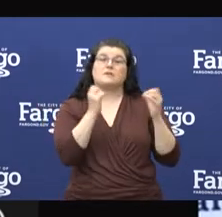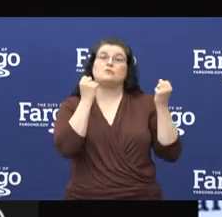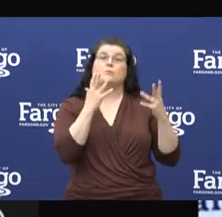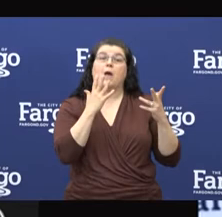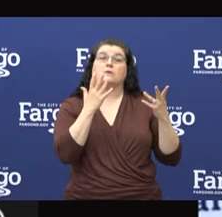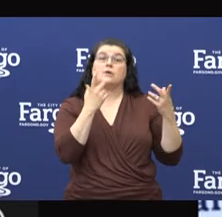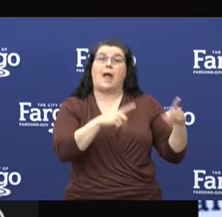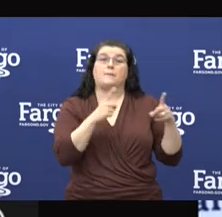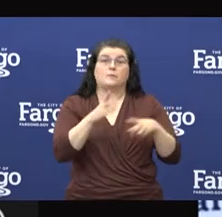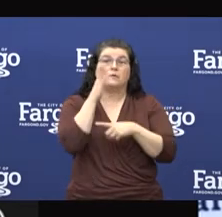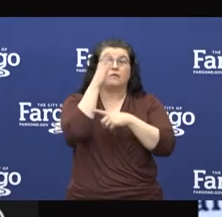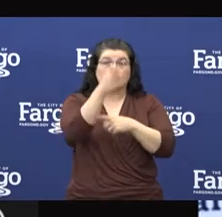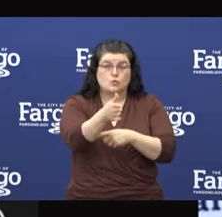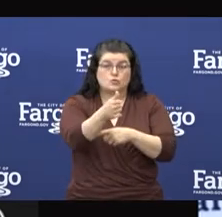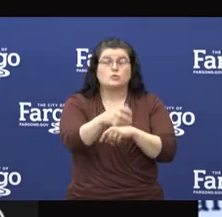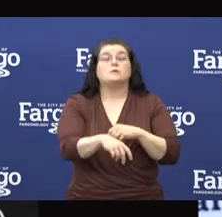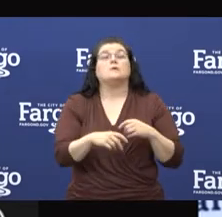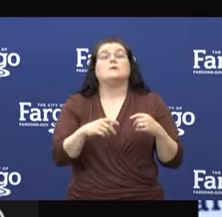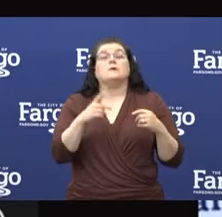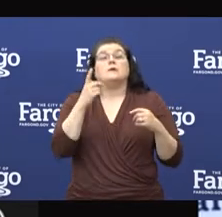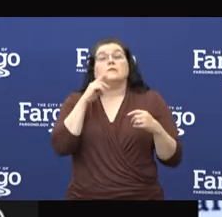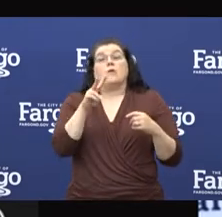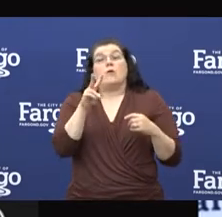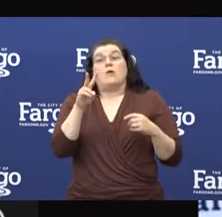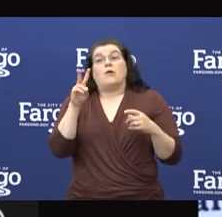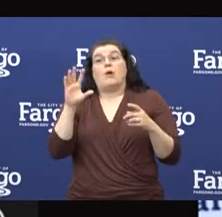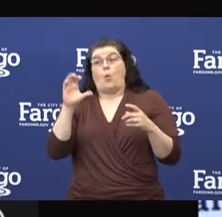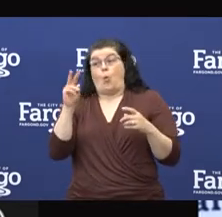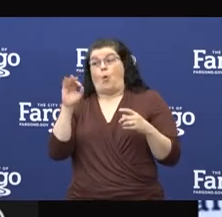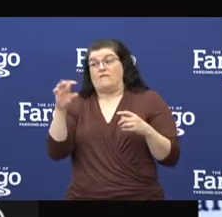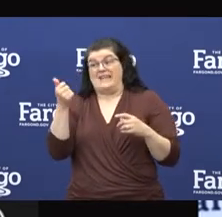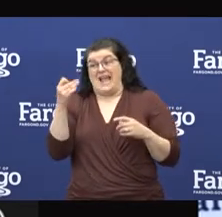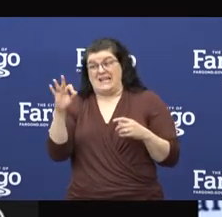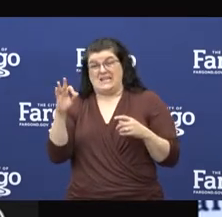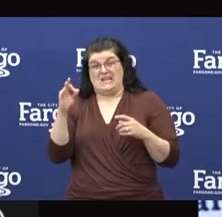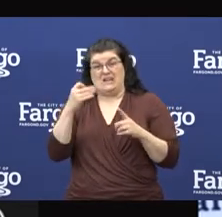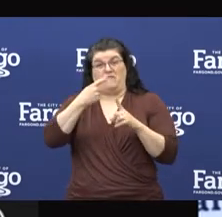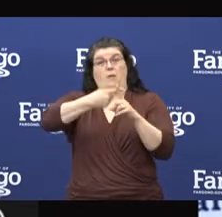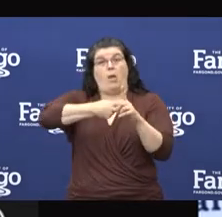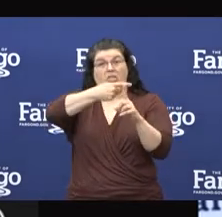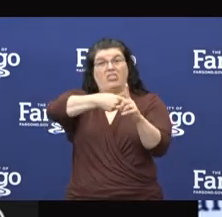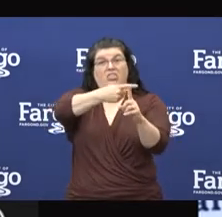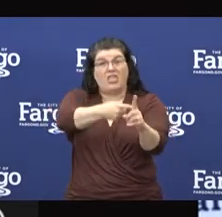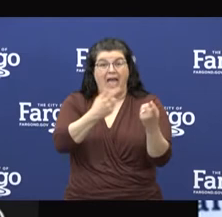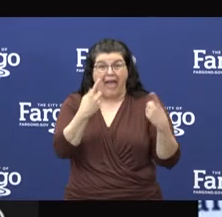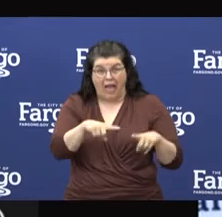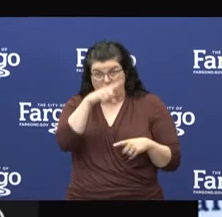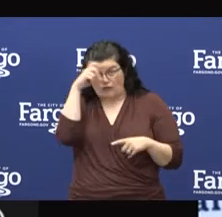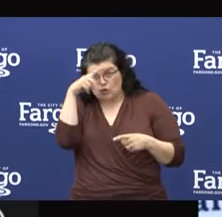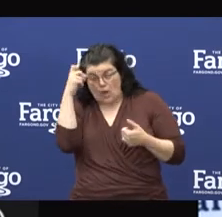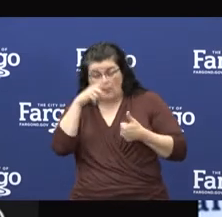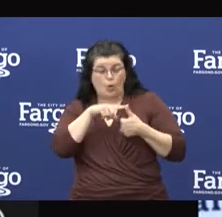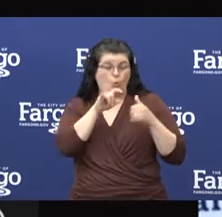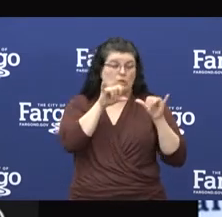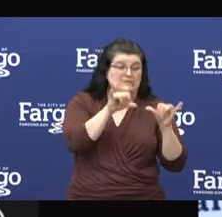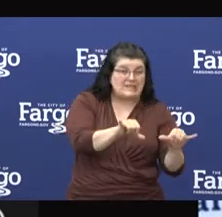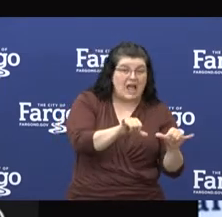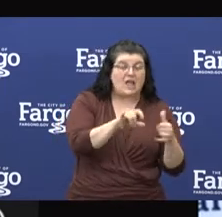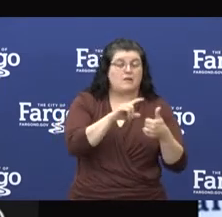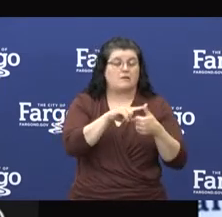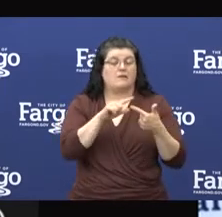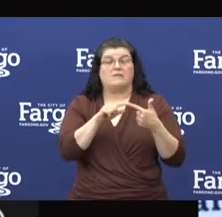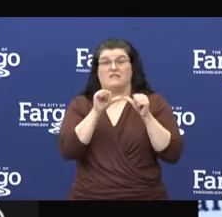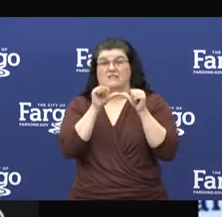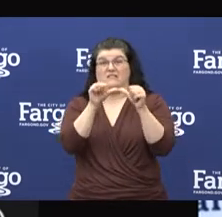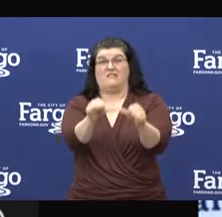this virus is going to behave over the next several months. Will it wane over the summer? Will it stay fairly constant? Will it